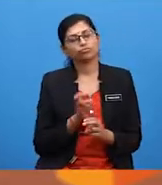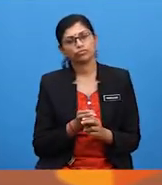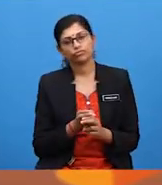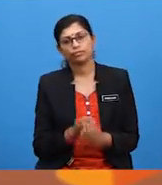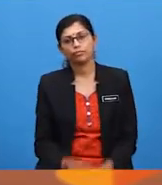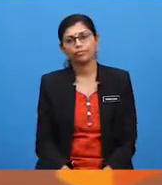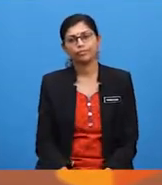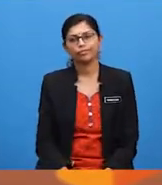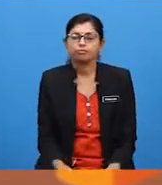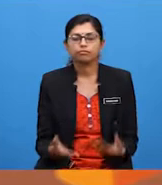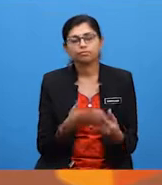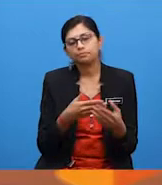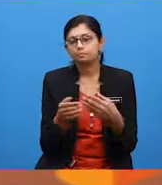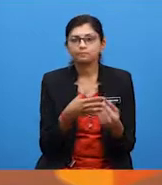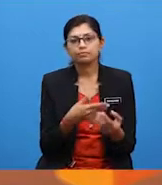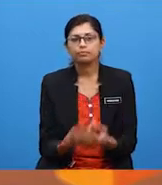But that's okay.